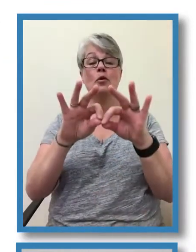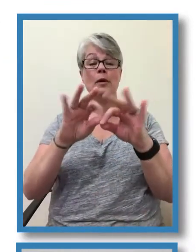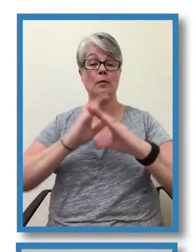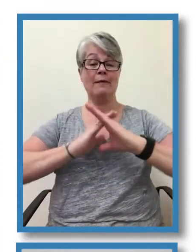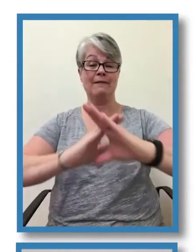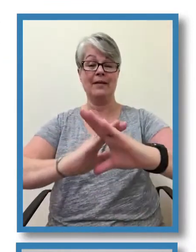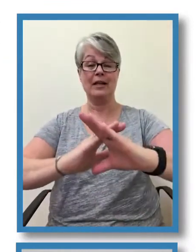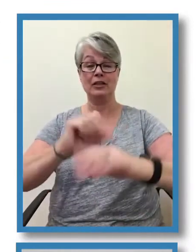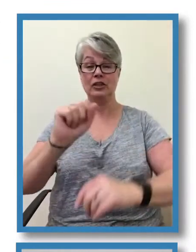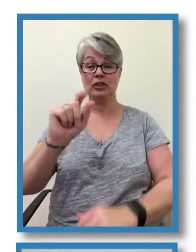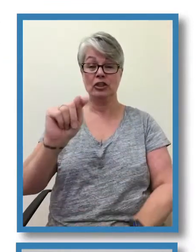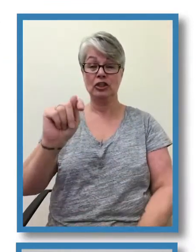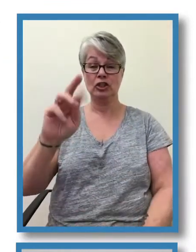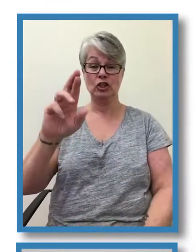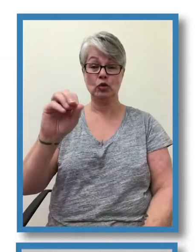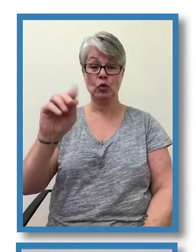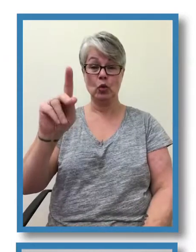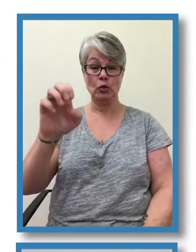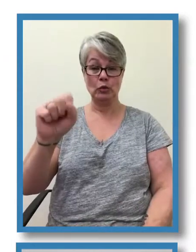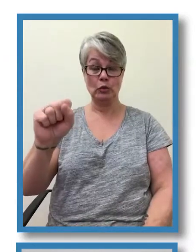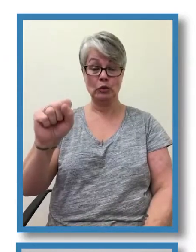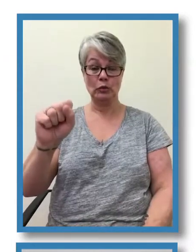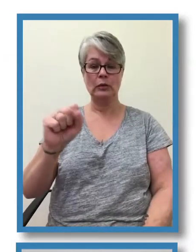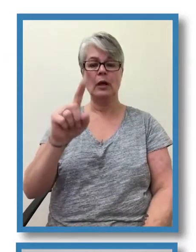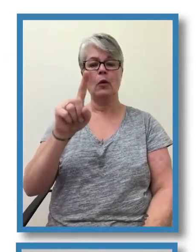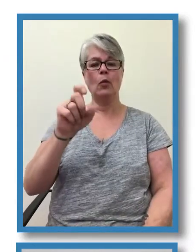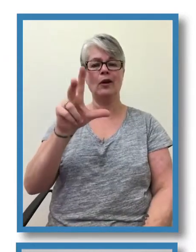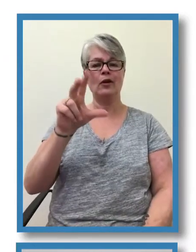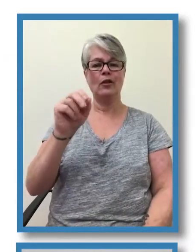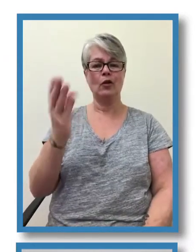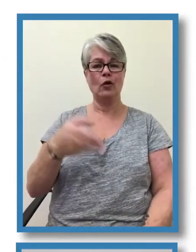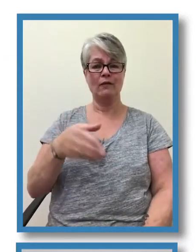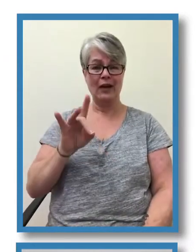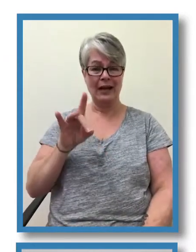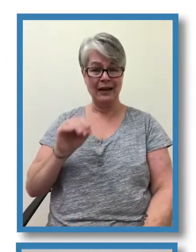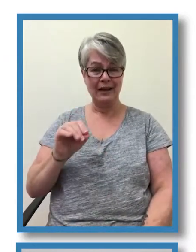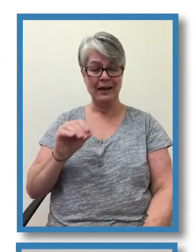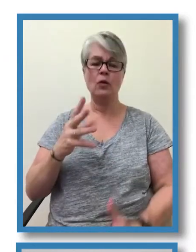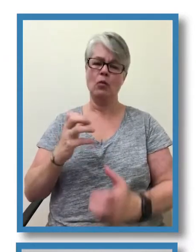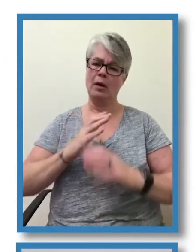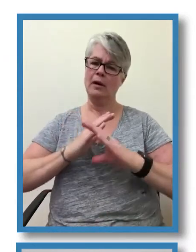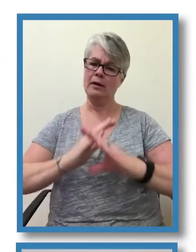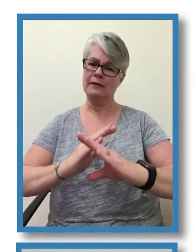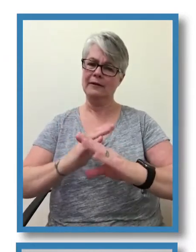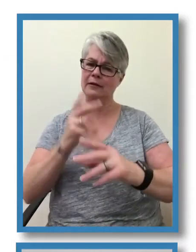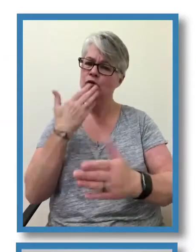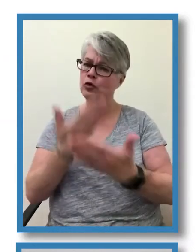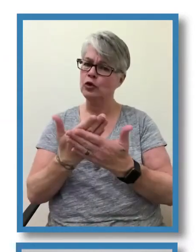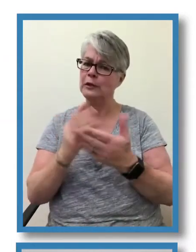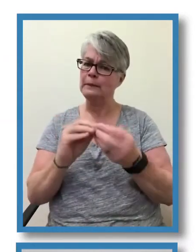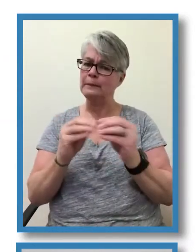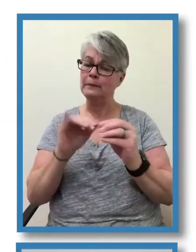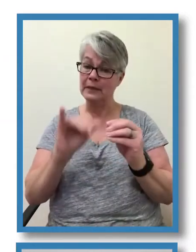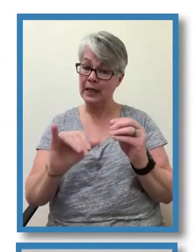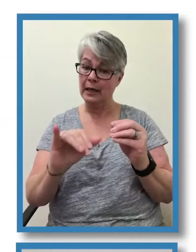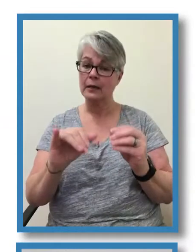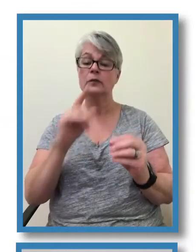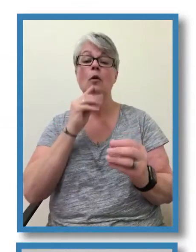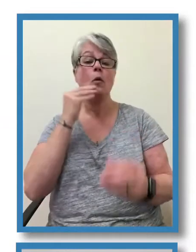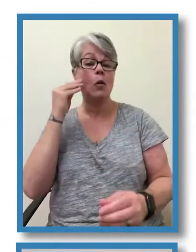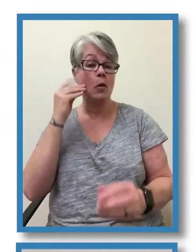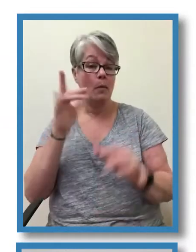Diabetes, having good monitoring and control of that, monitoring cholesterol, looking at diet, exercise,